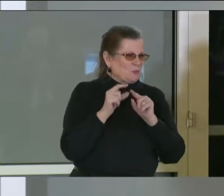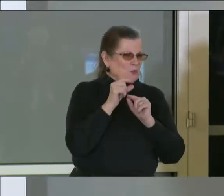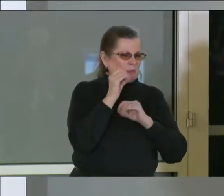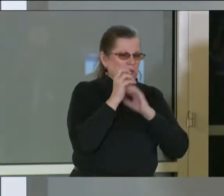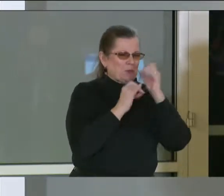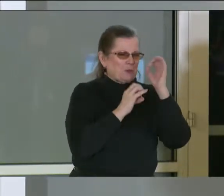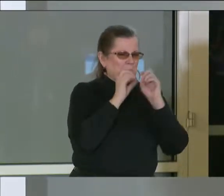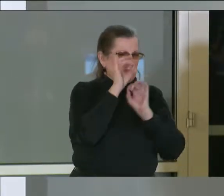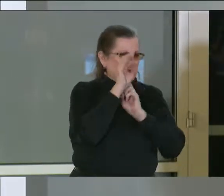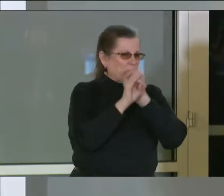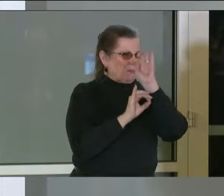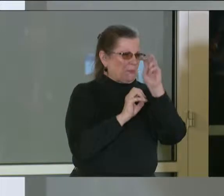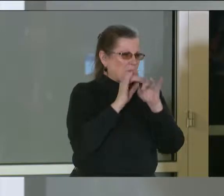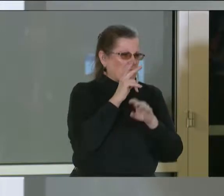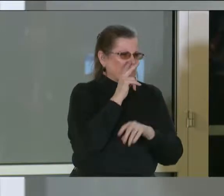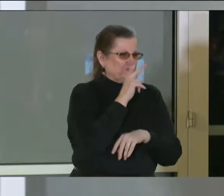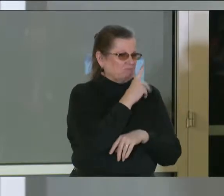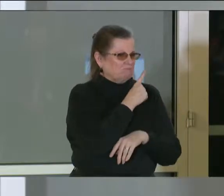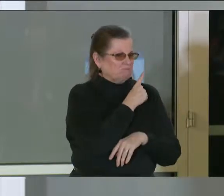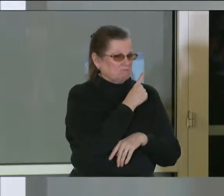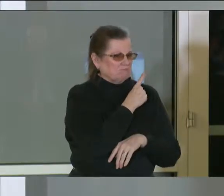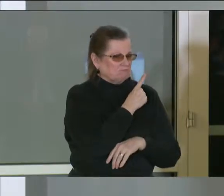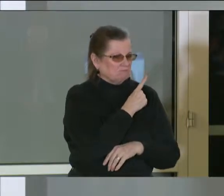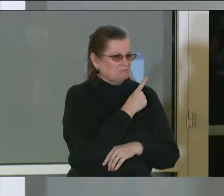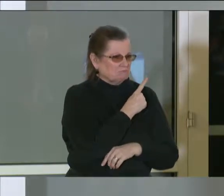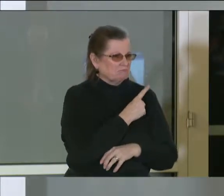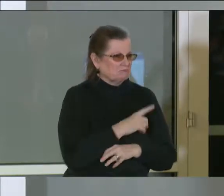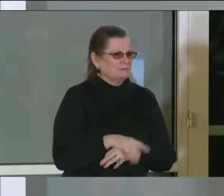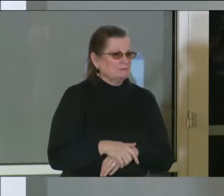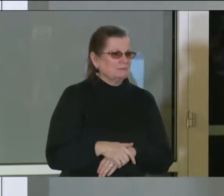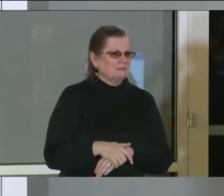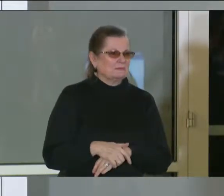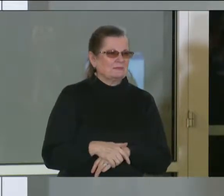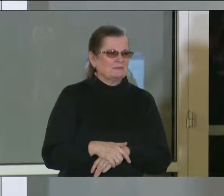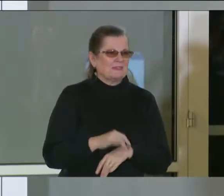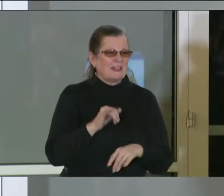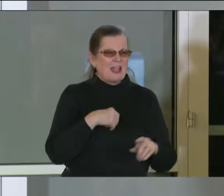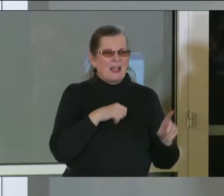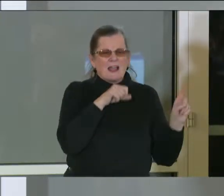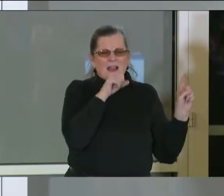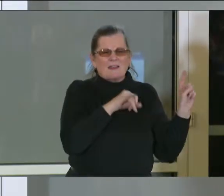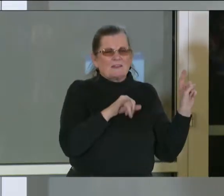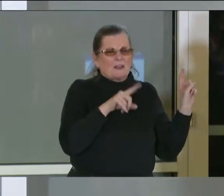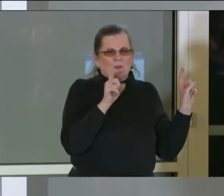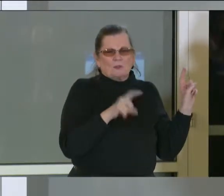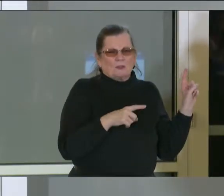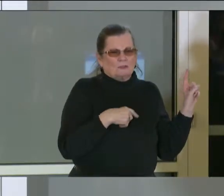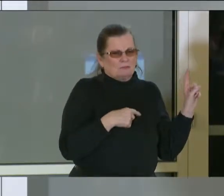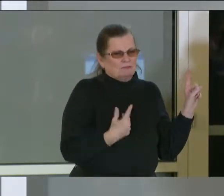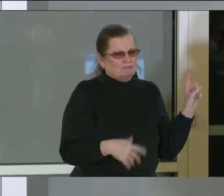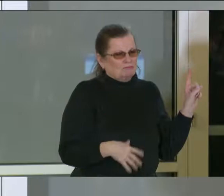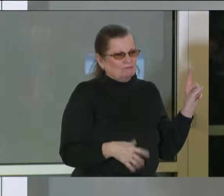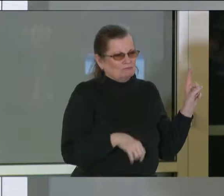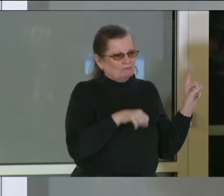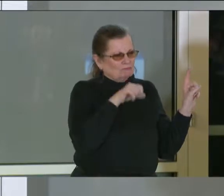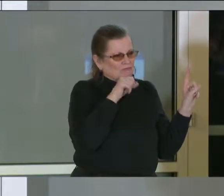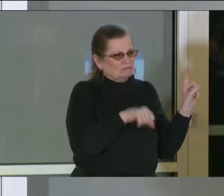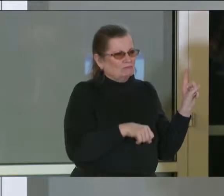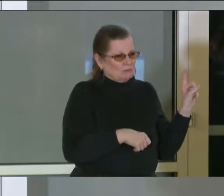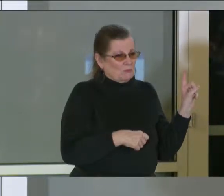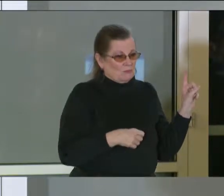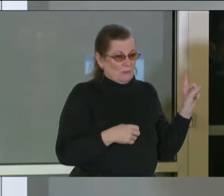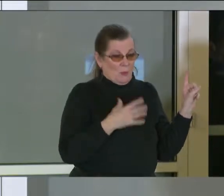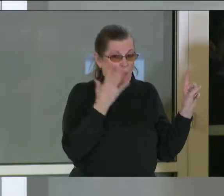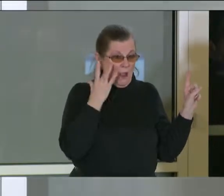DC's budget. And so I love this question because I think when when the mayor and our administration